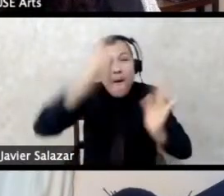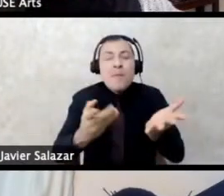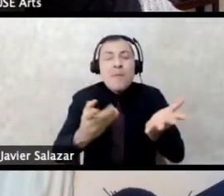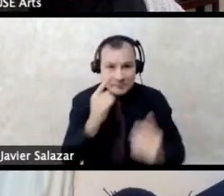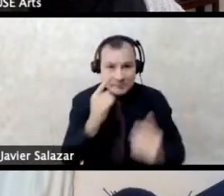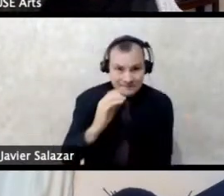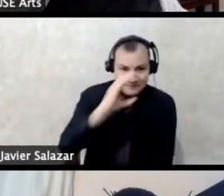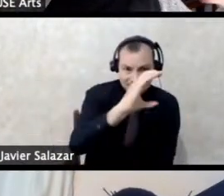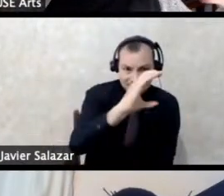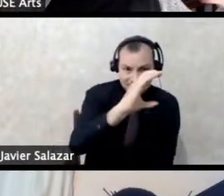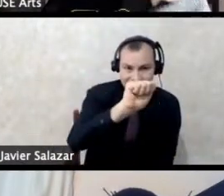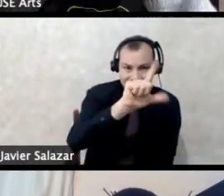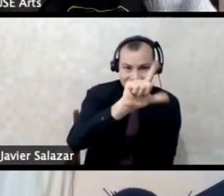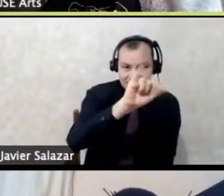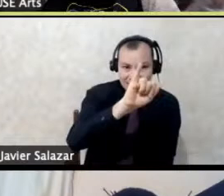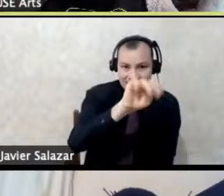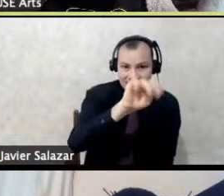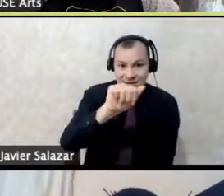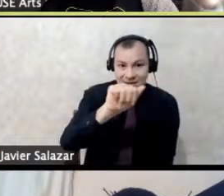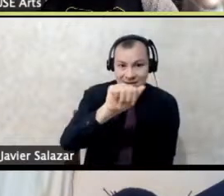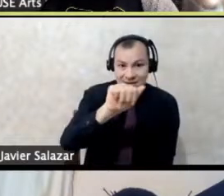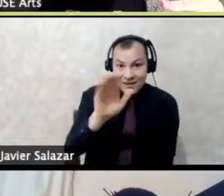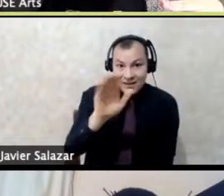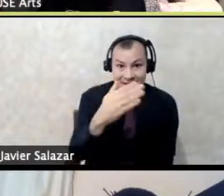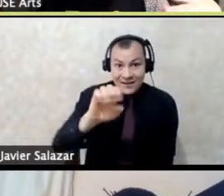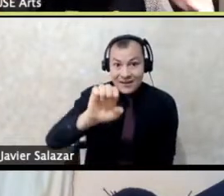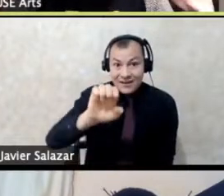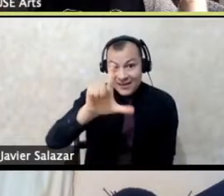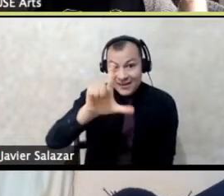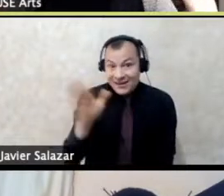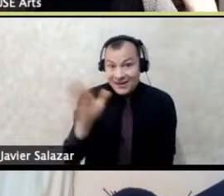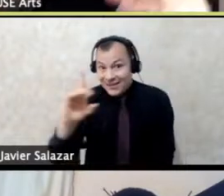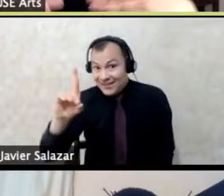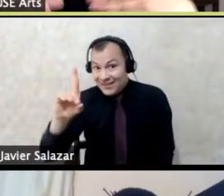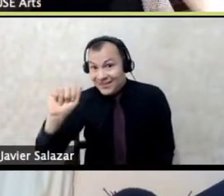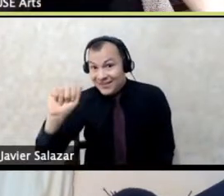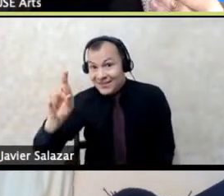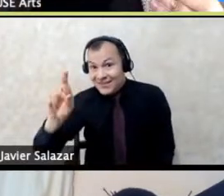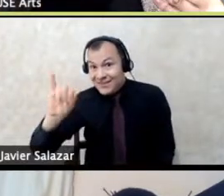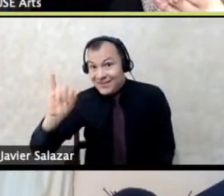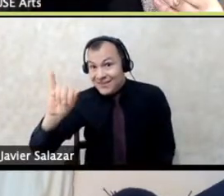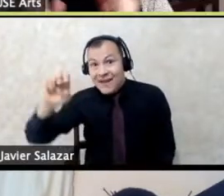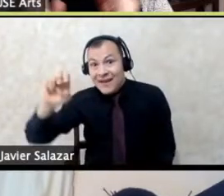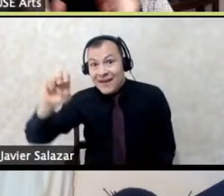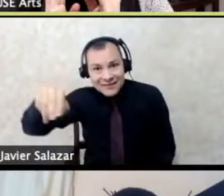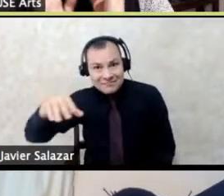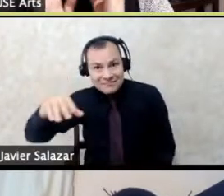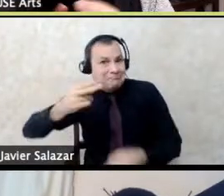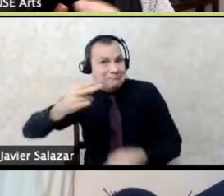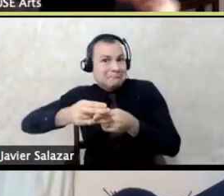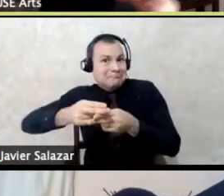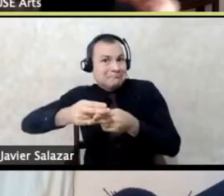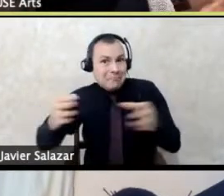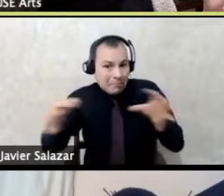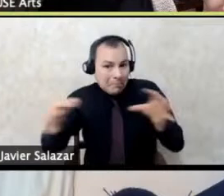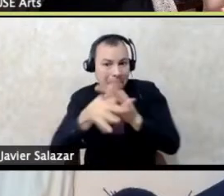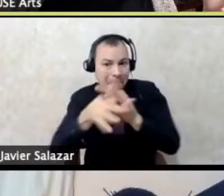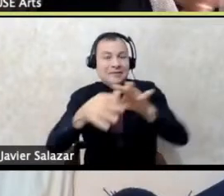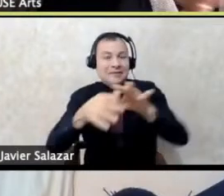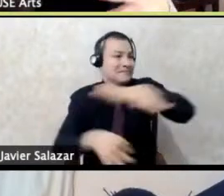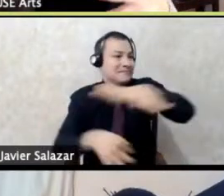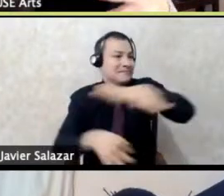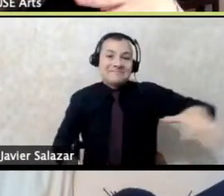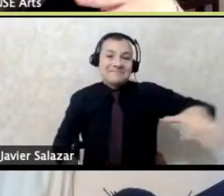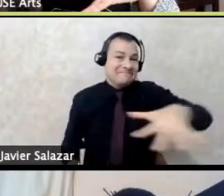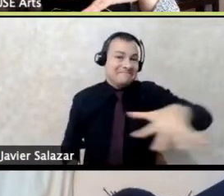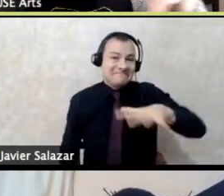Entonces, para to give you a context, the territory where I'm located is Calima del Darién. Calima